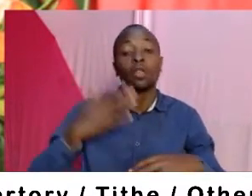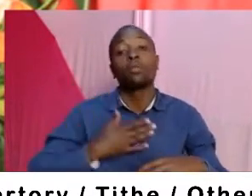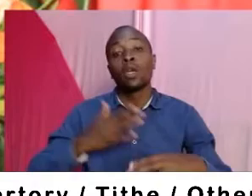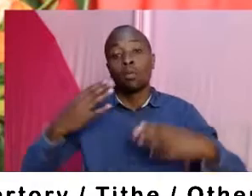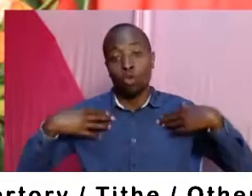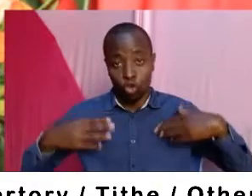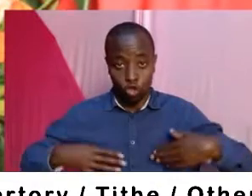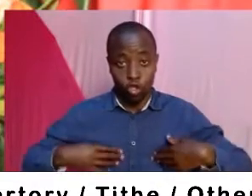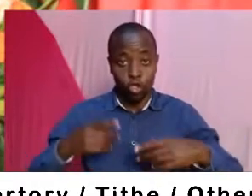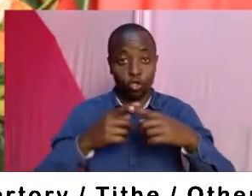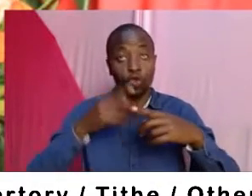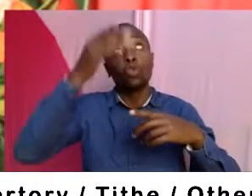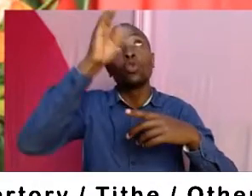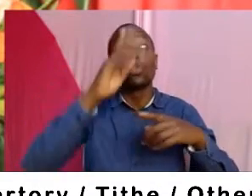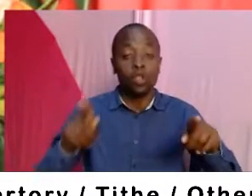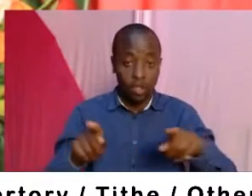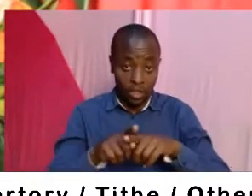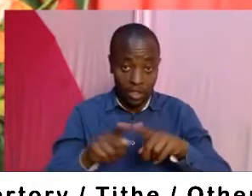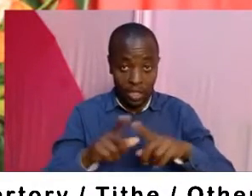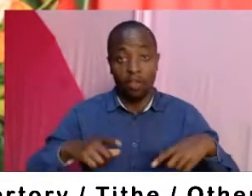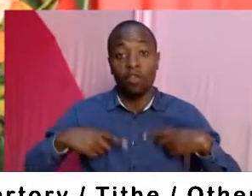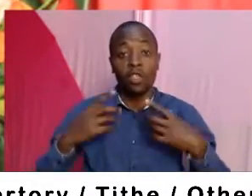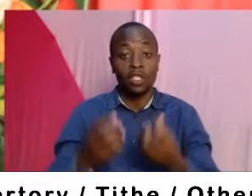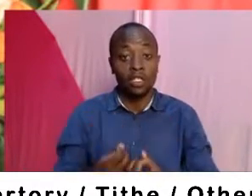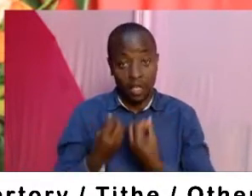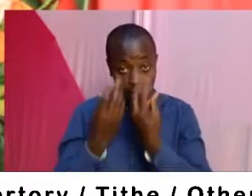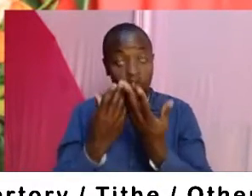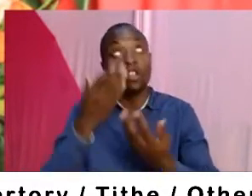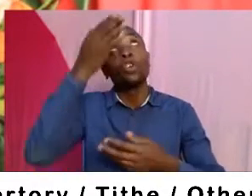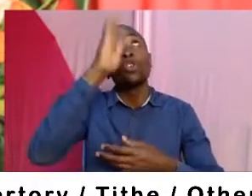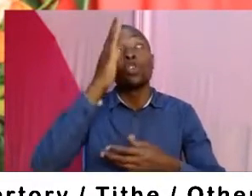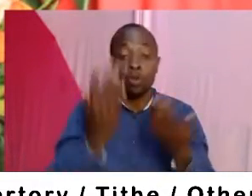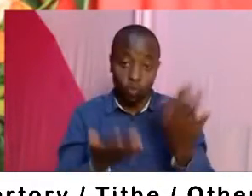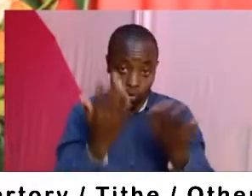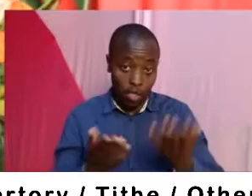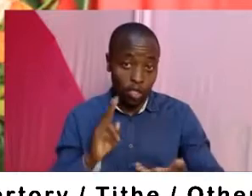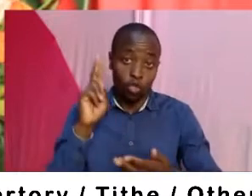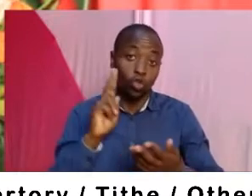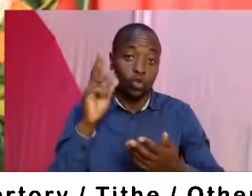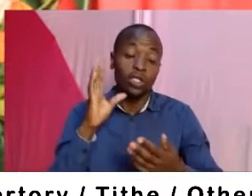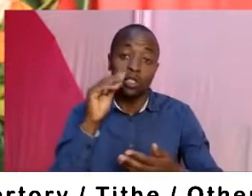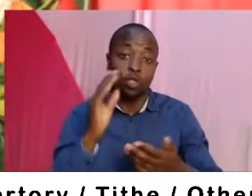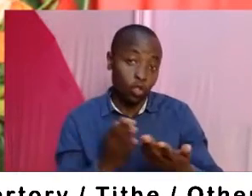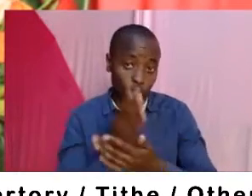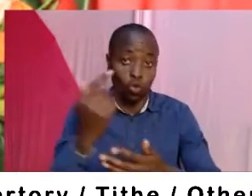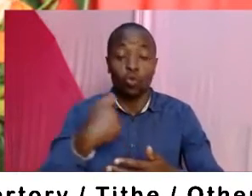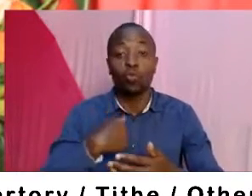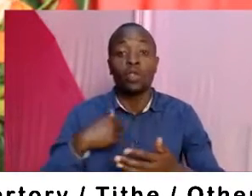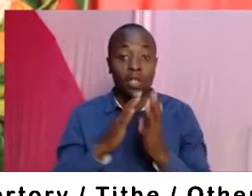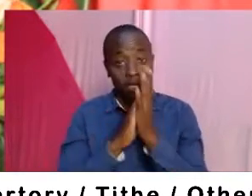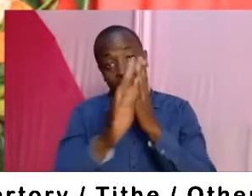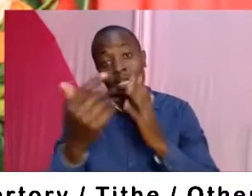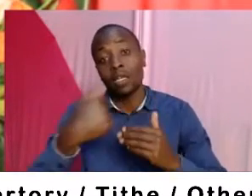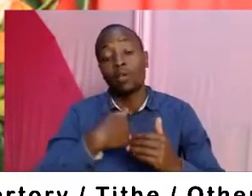God as a living sacrifice, that God may use me. He may speak through me. He may direct me. He